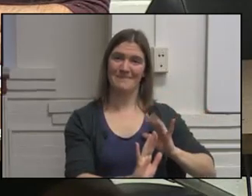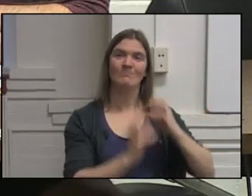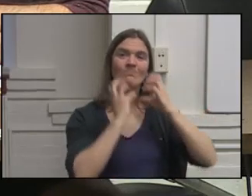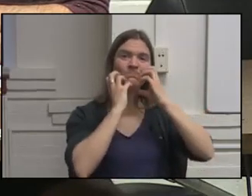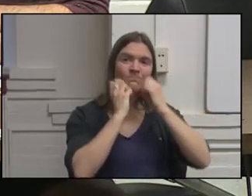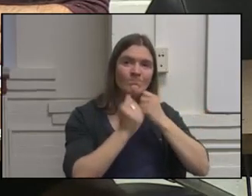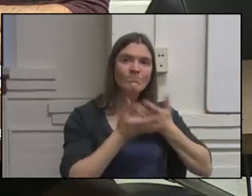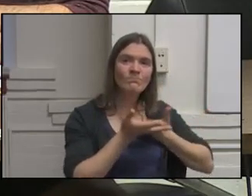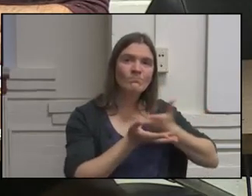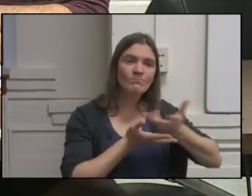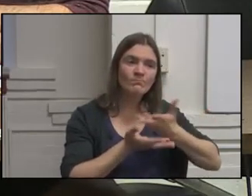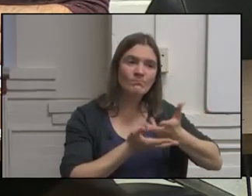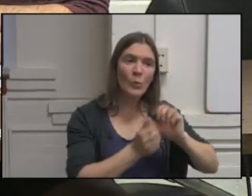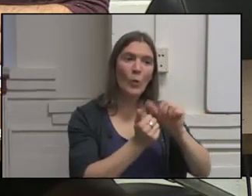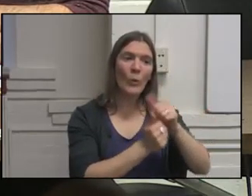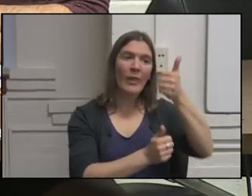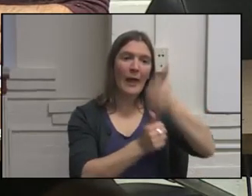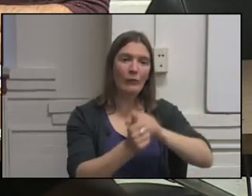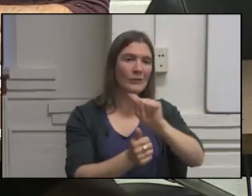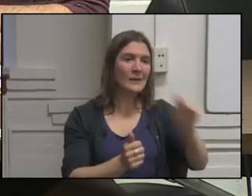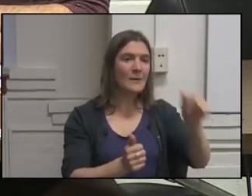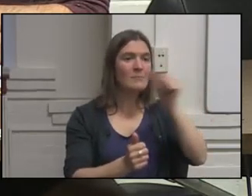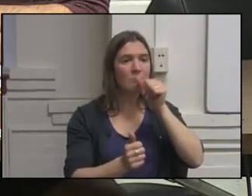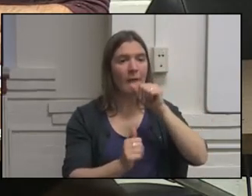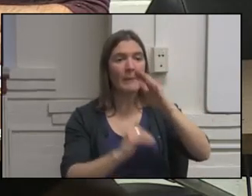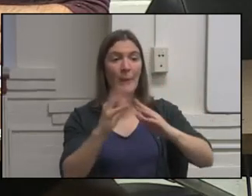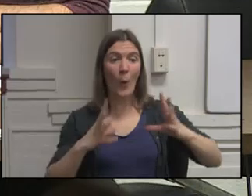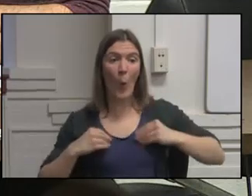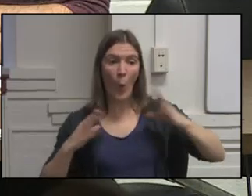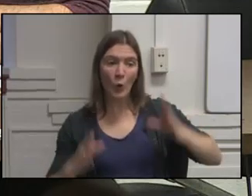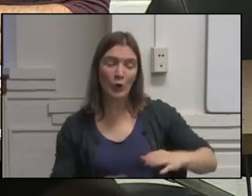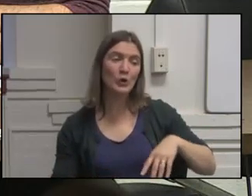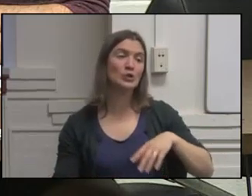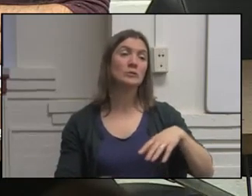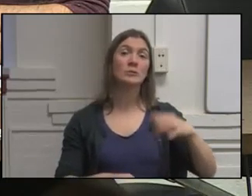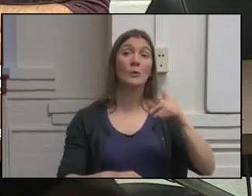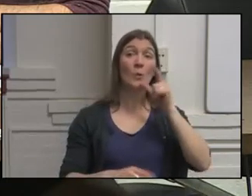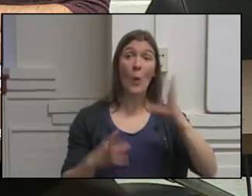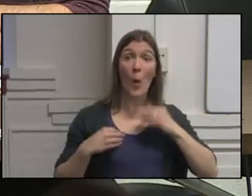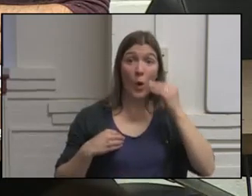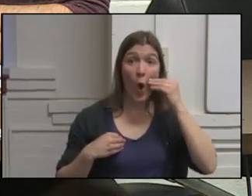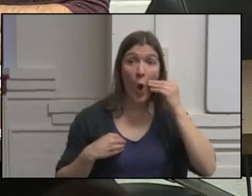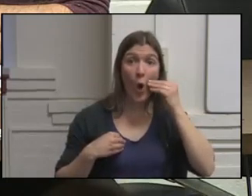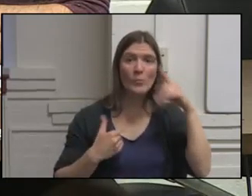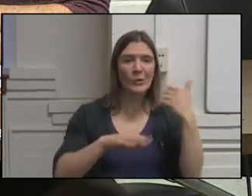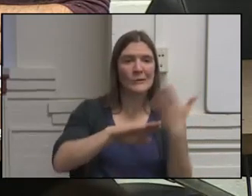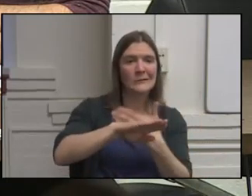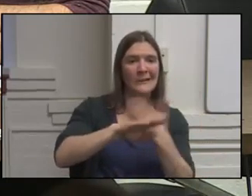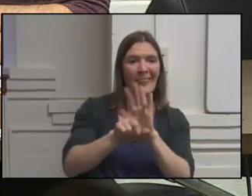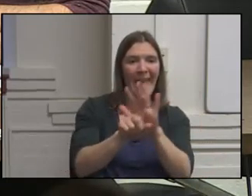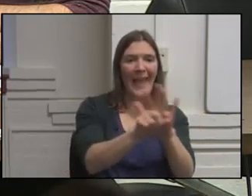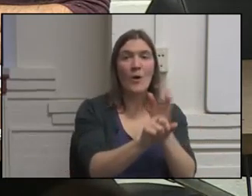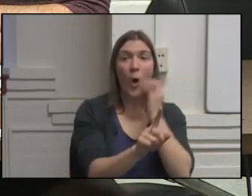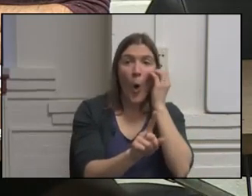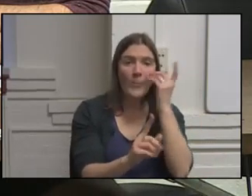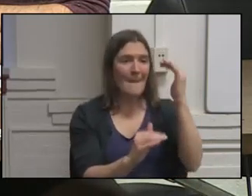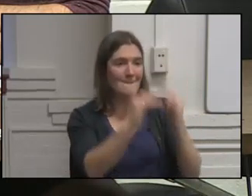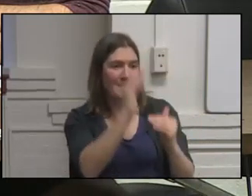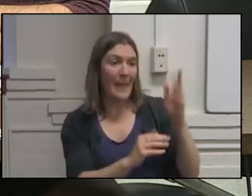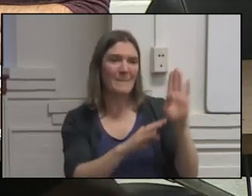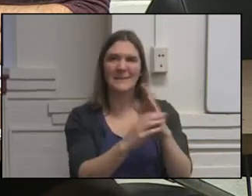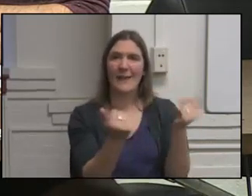potentially work with private building owners, private homeowners, businesses,